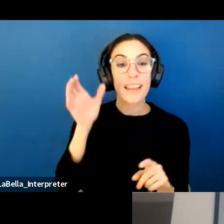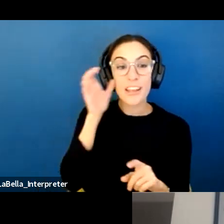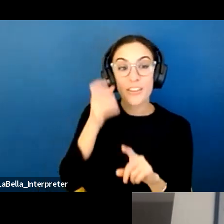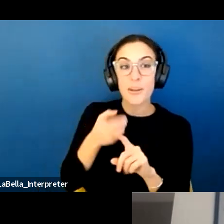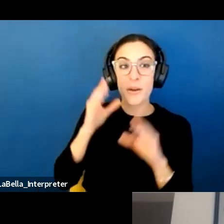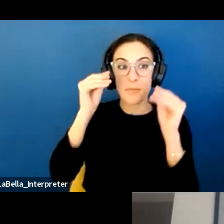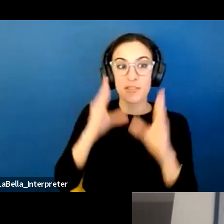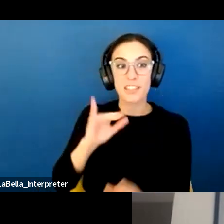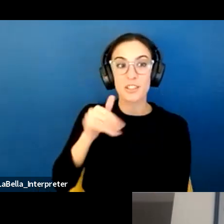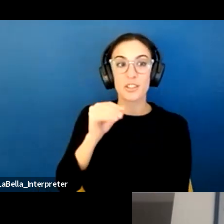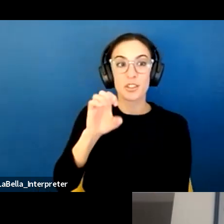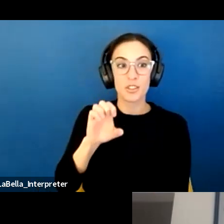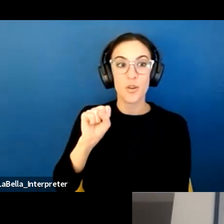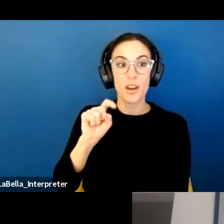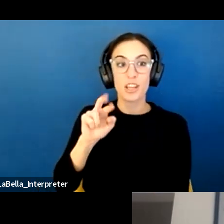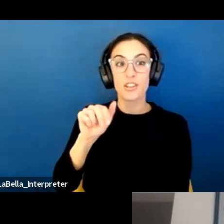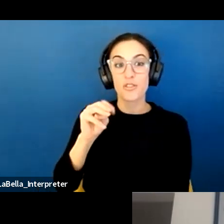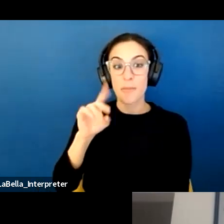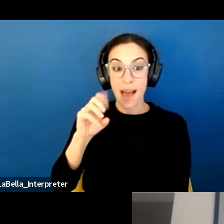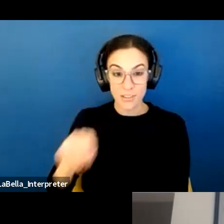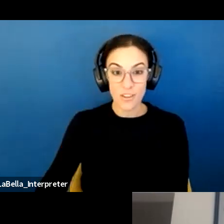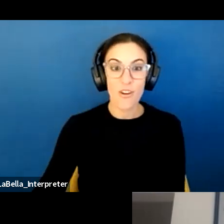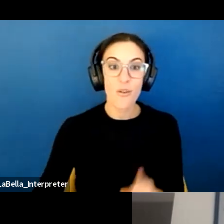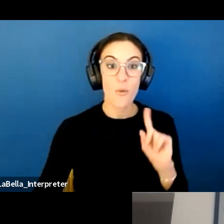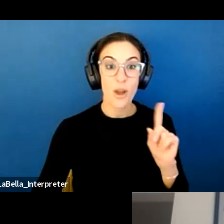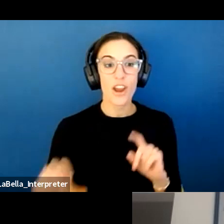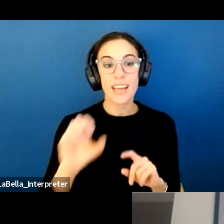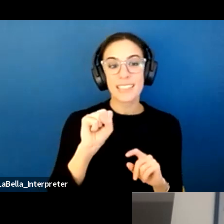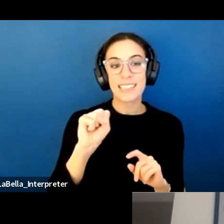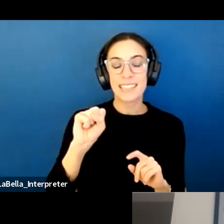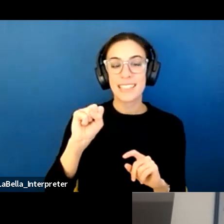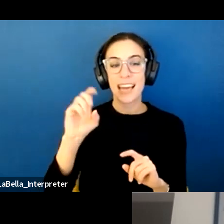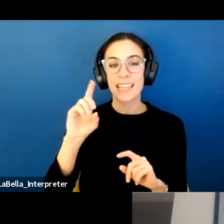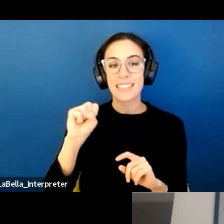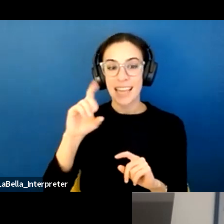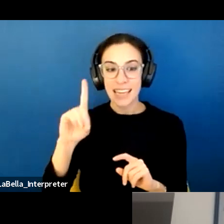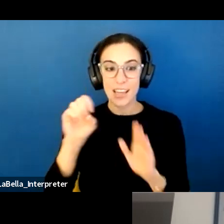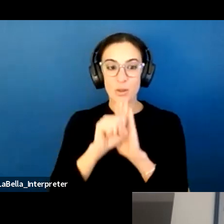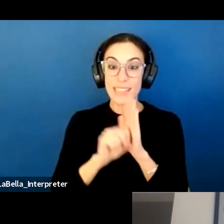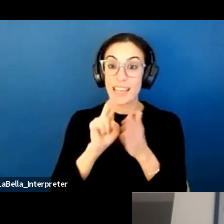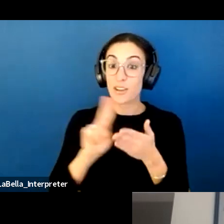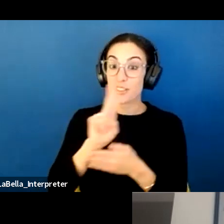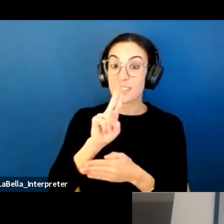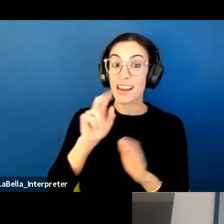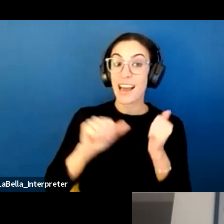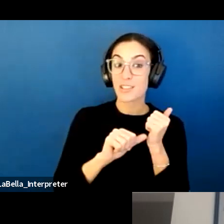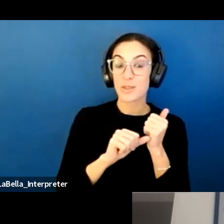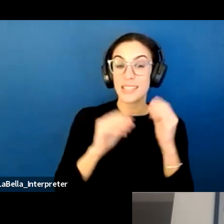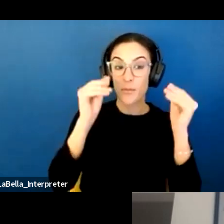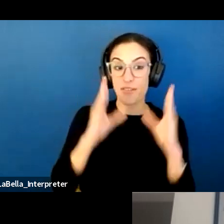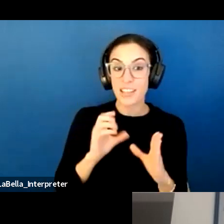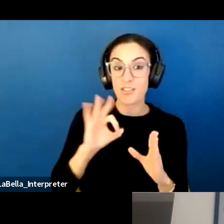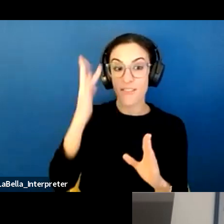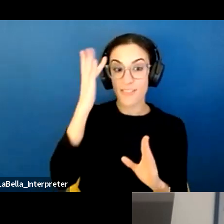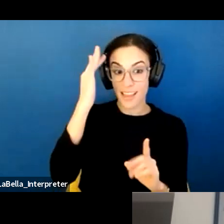Joe Stromando. He is at San Diego State University. He's an associate professor of philosophy there, and